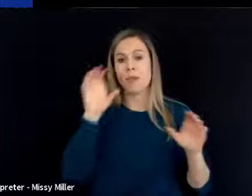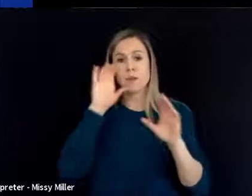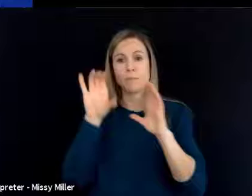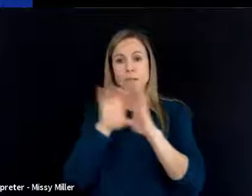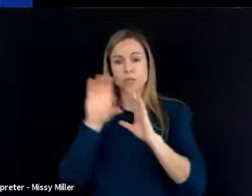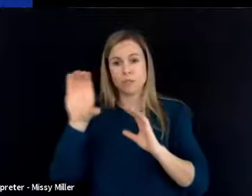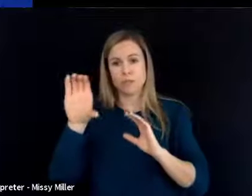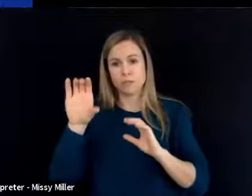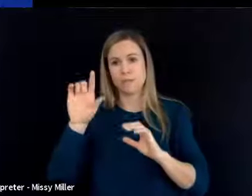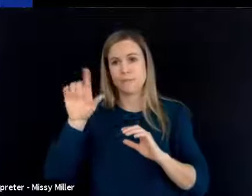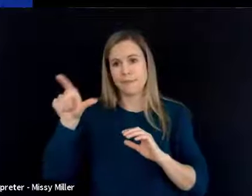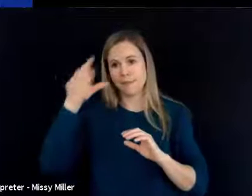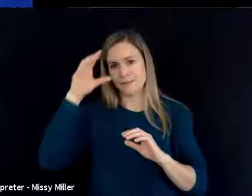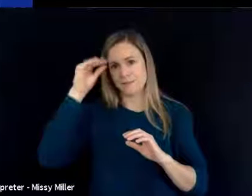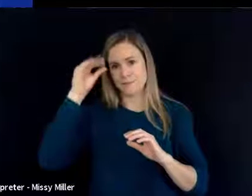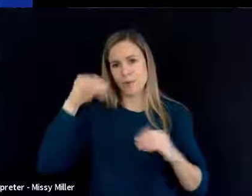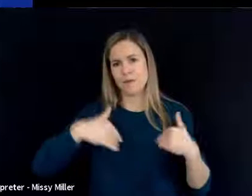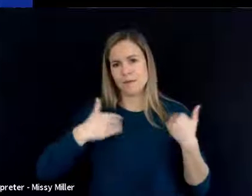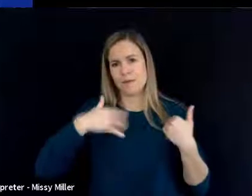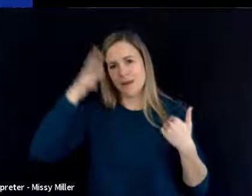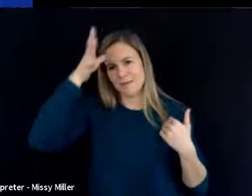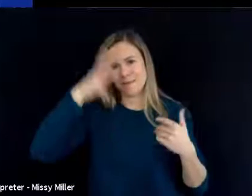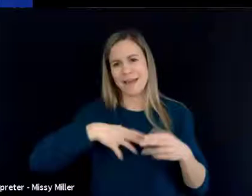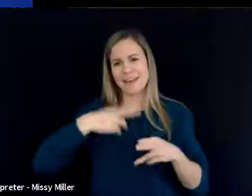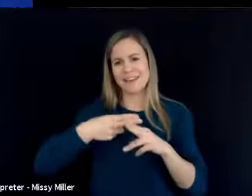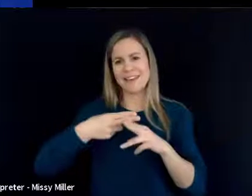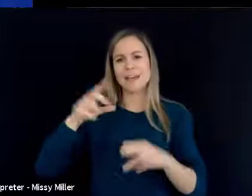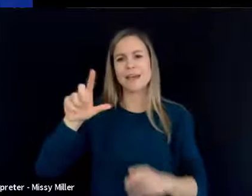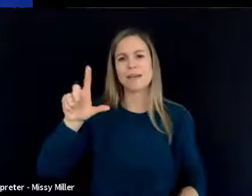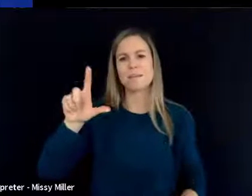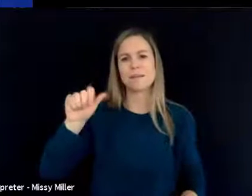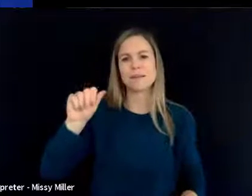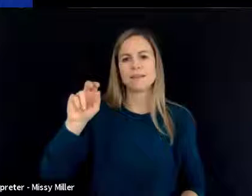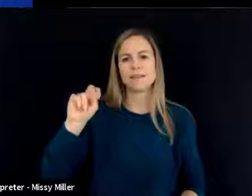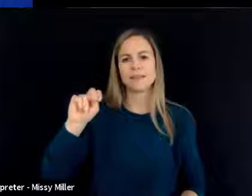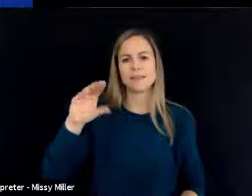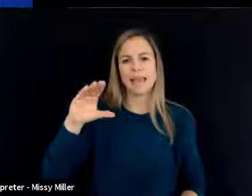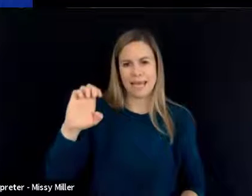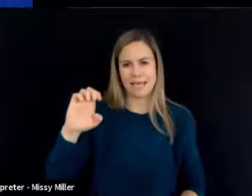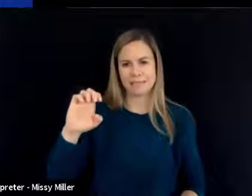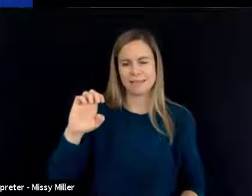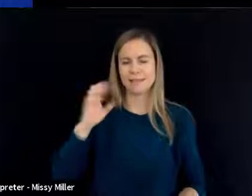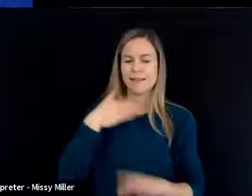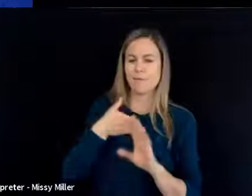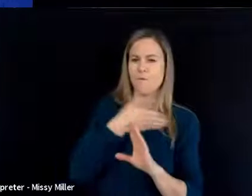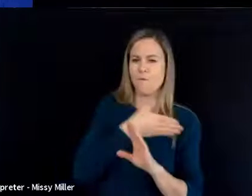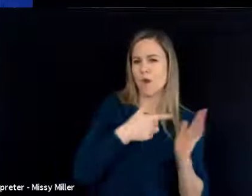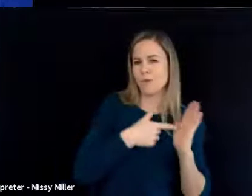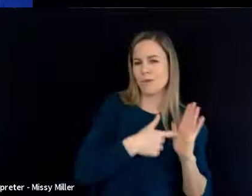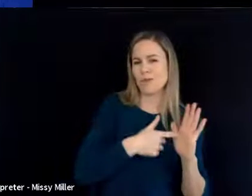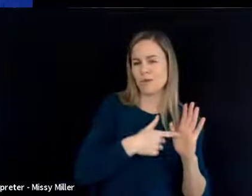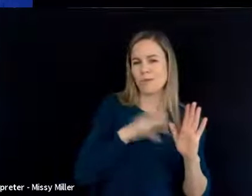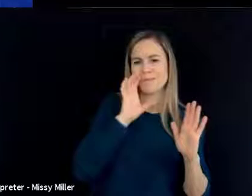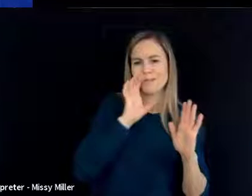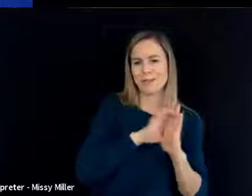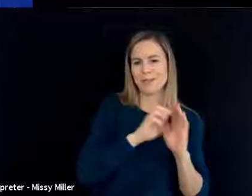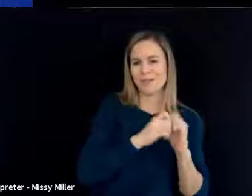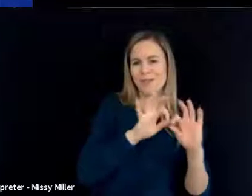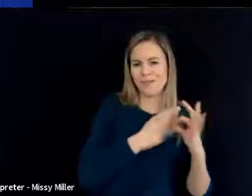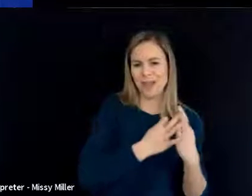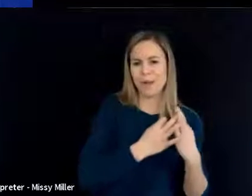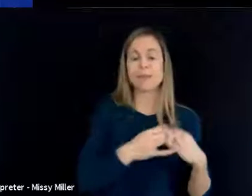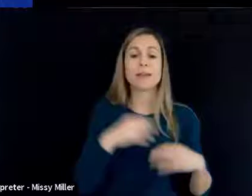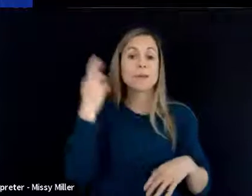who was featured in a previous photo with his family. And the reason we put these two